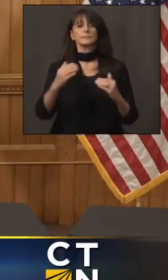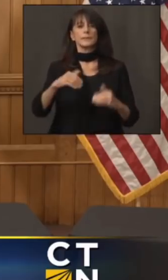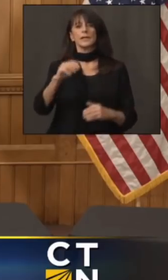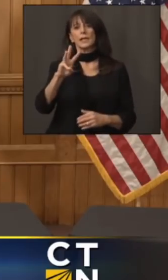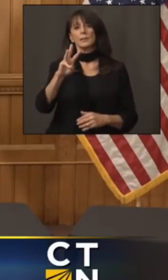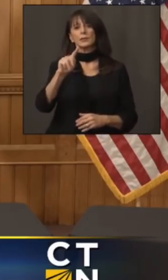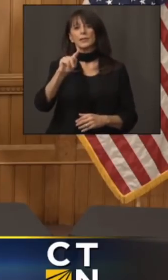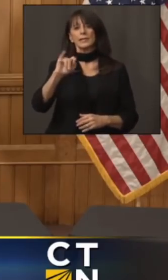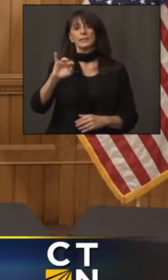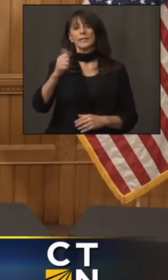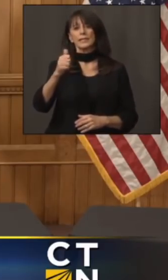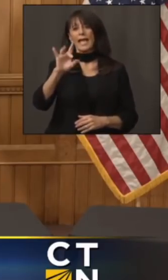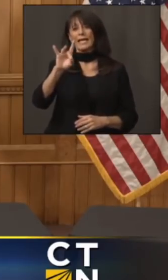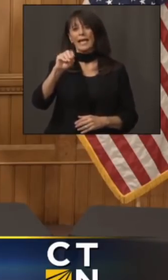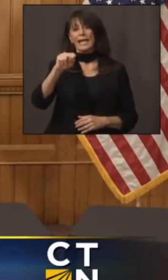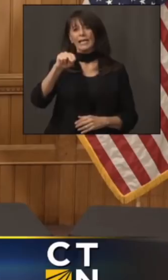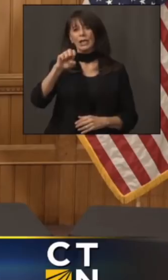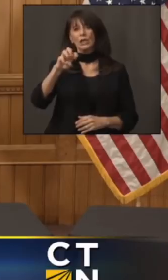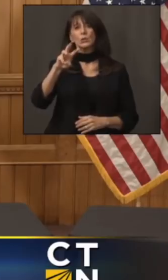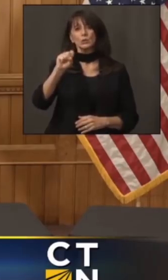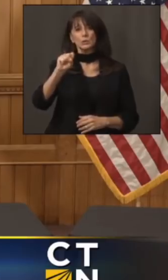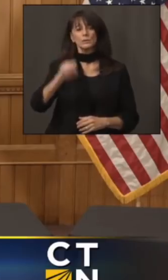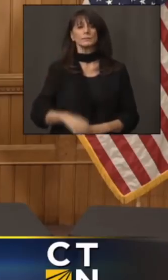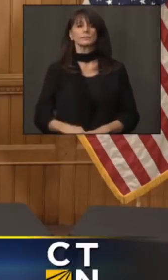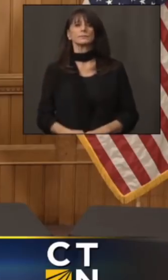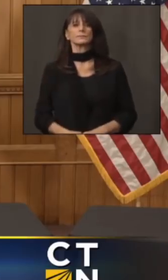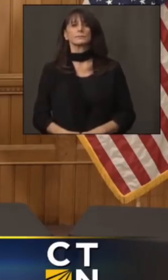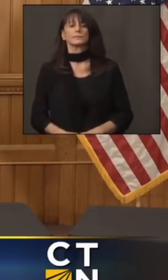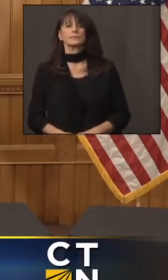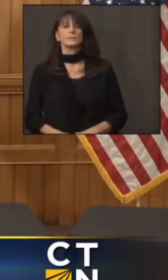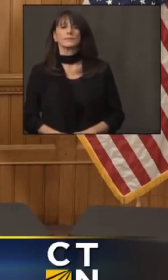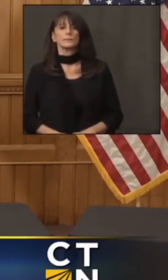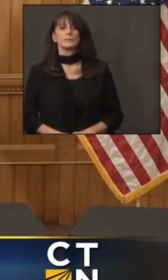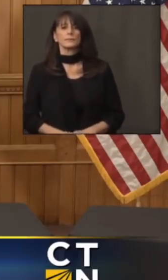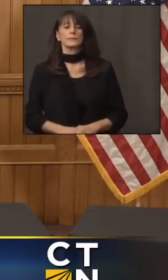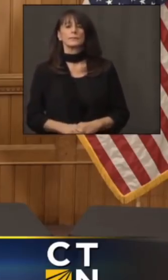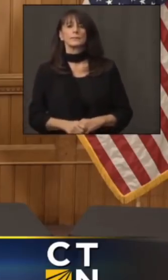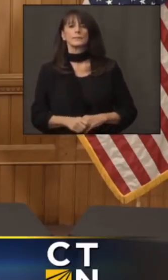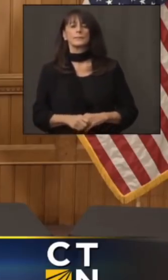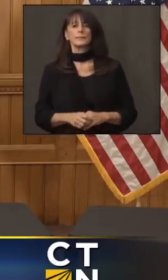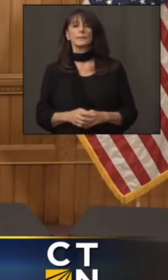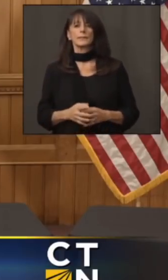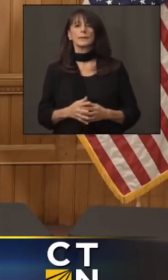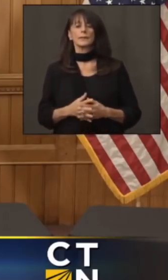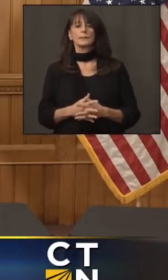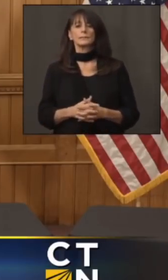WTIC 1080 News. Hi, sorry about fumbling the button here.